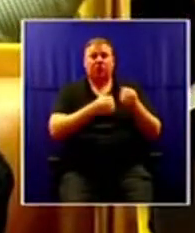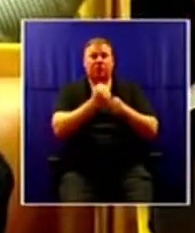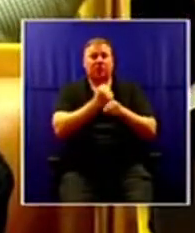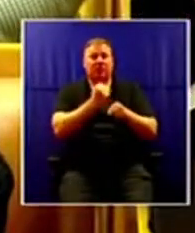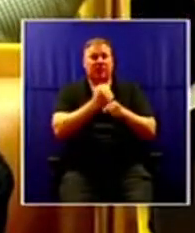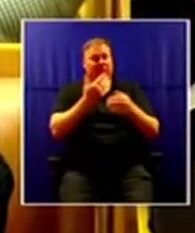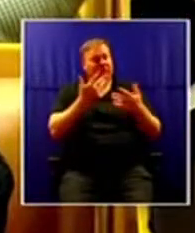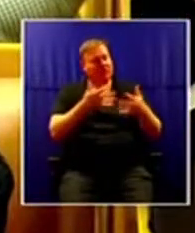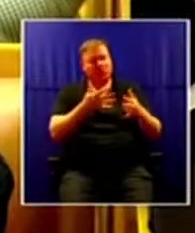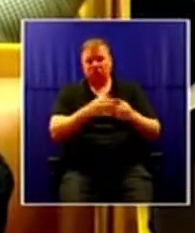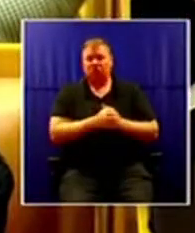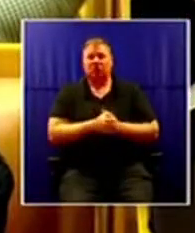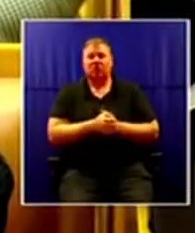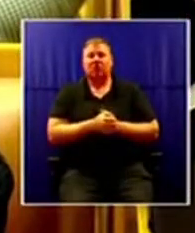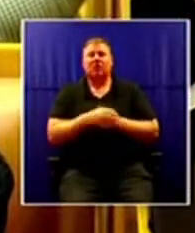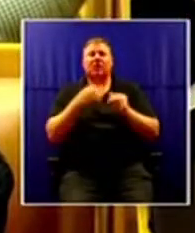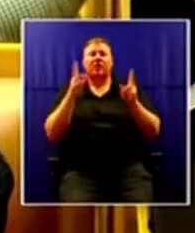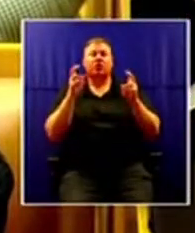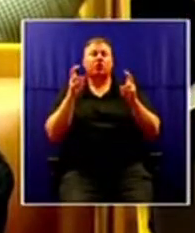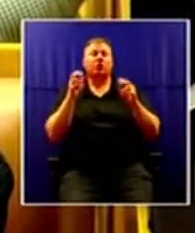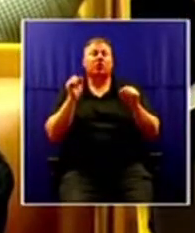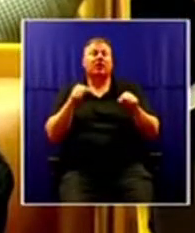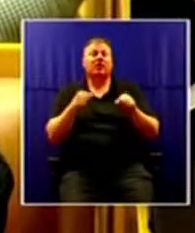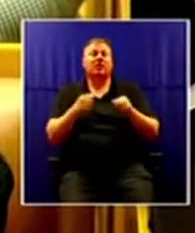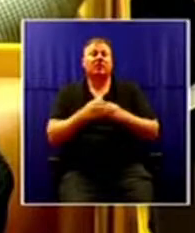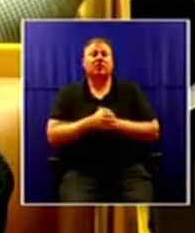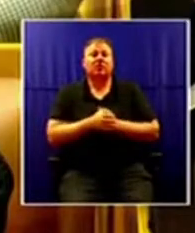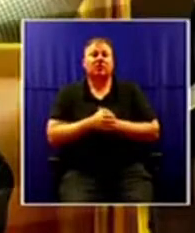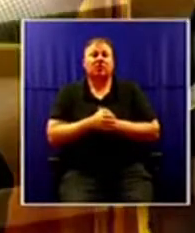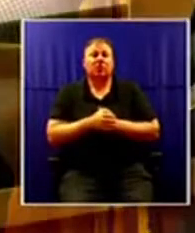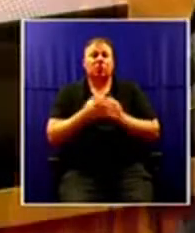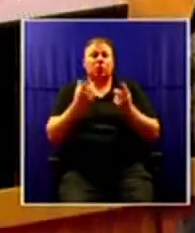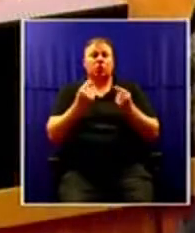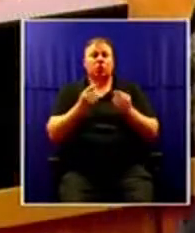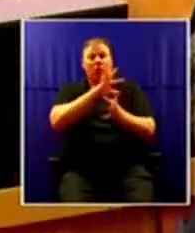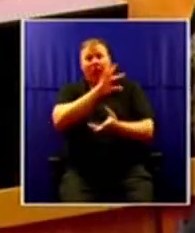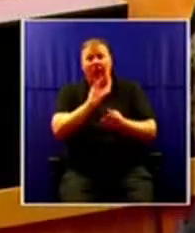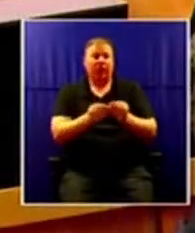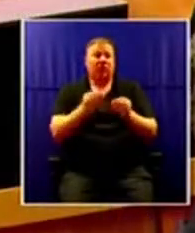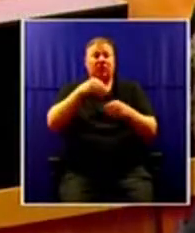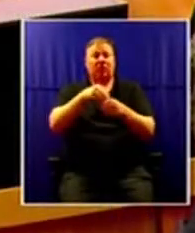shoots. We never said that we are going to do everything all at one go.